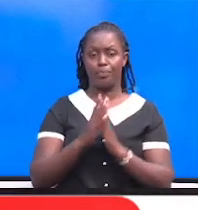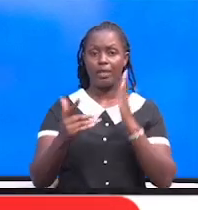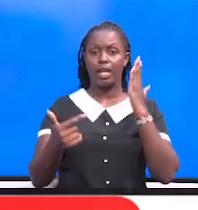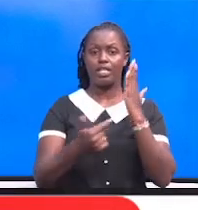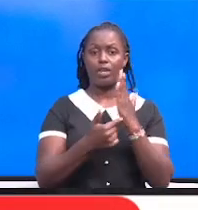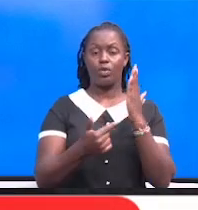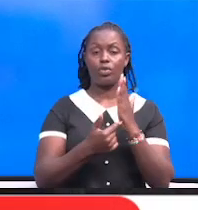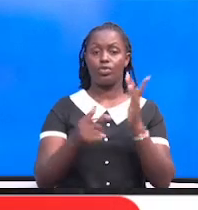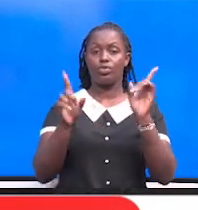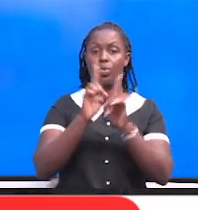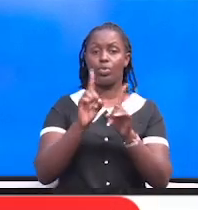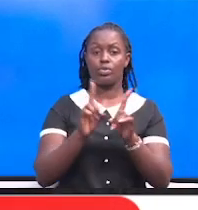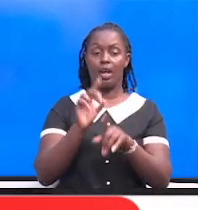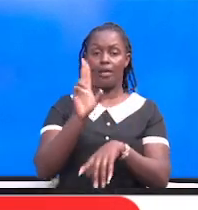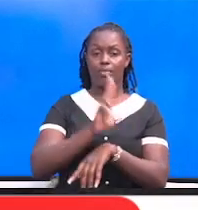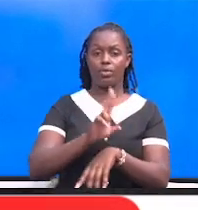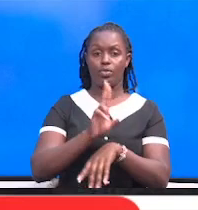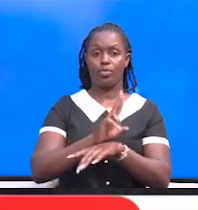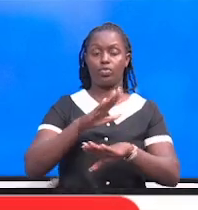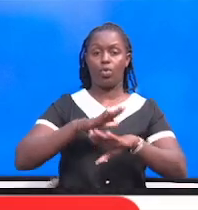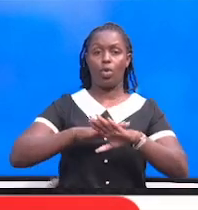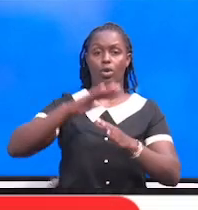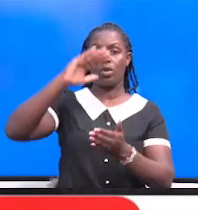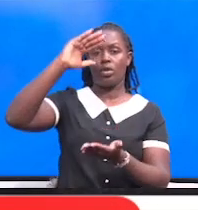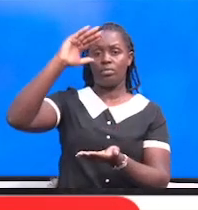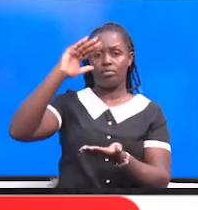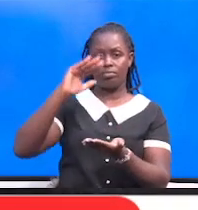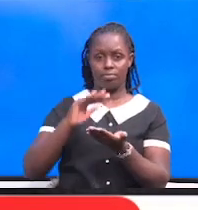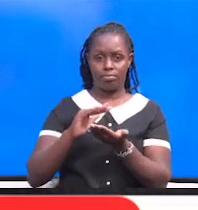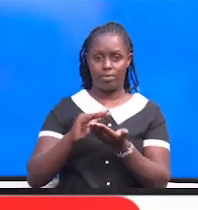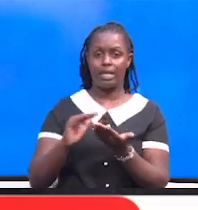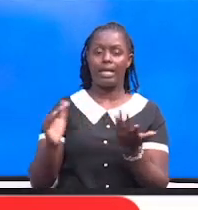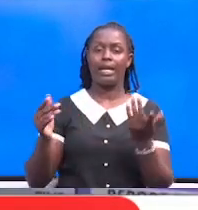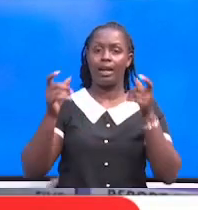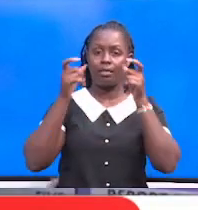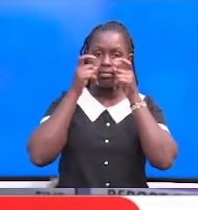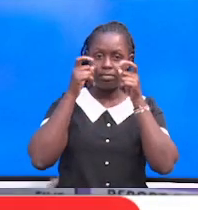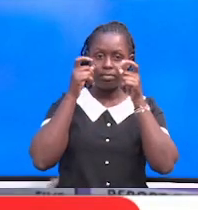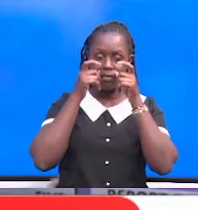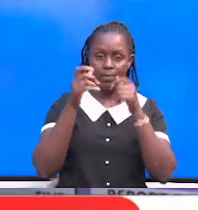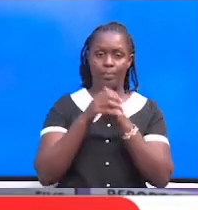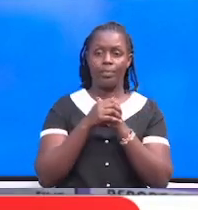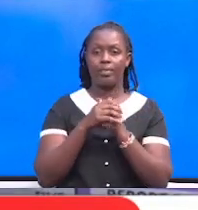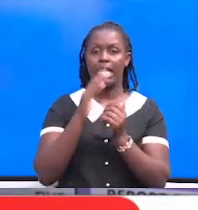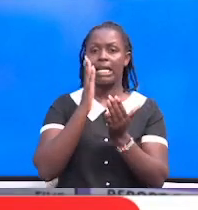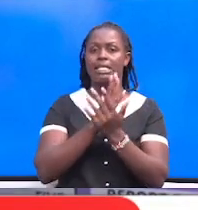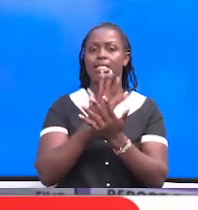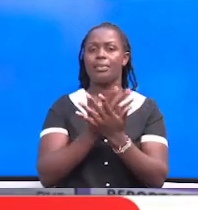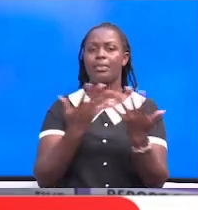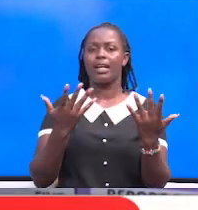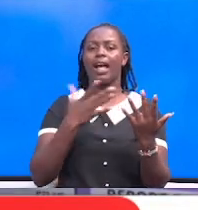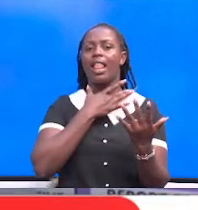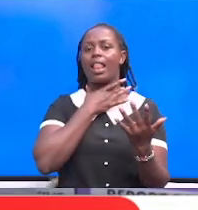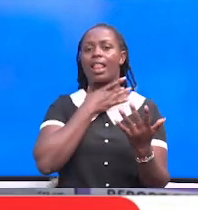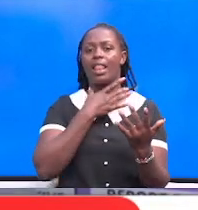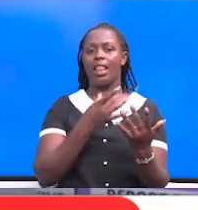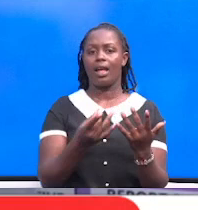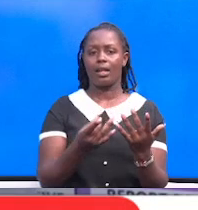teknolojia pia imetumika katika kupunguza makali ya ugonjwa wa ukimwi. Things like an automated workflow